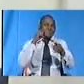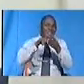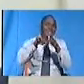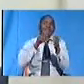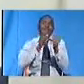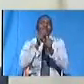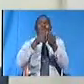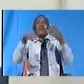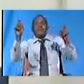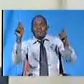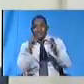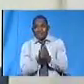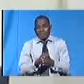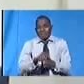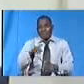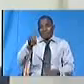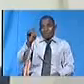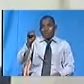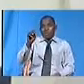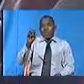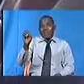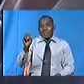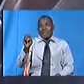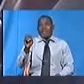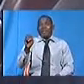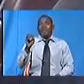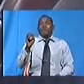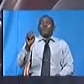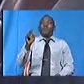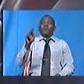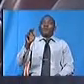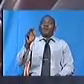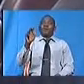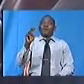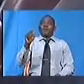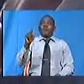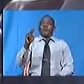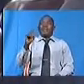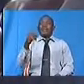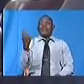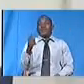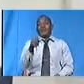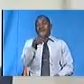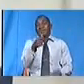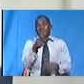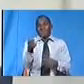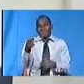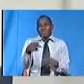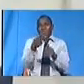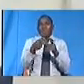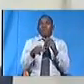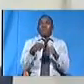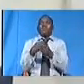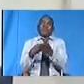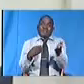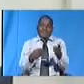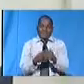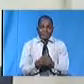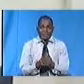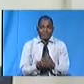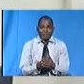It was only in Domikwabena and a couple of spots that there were problems, and those were consideration collation centers. So that